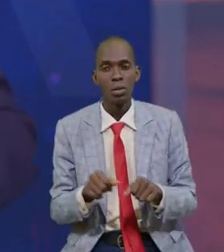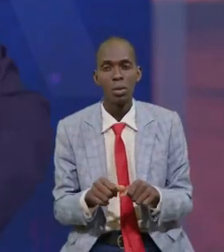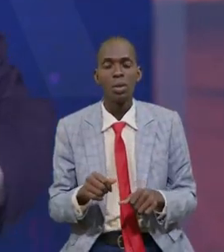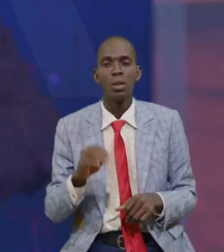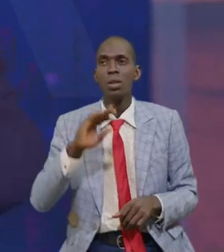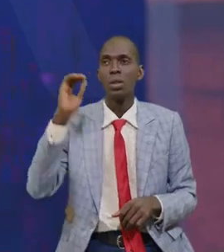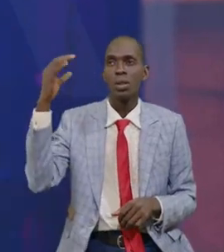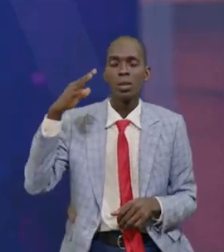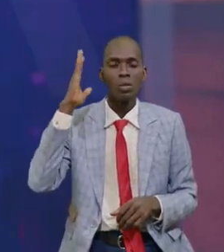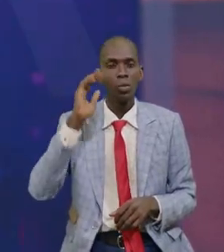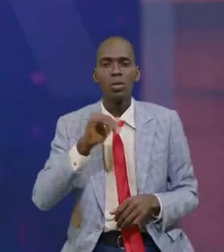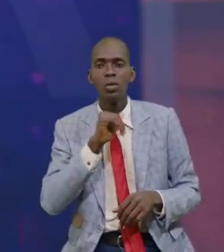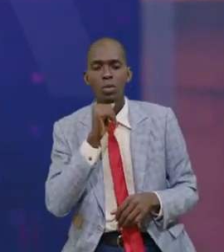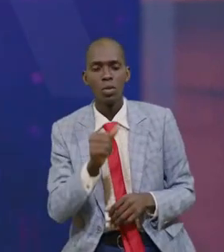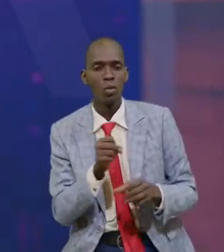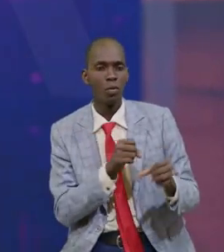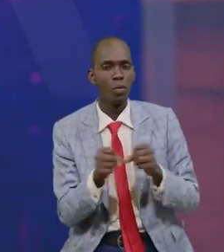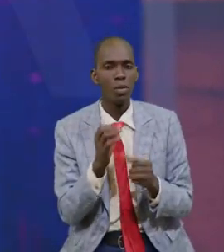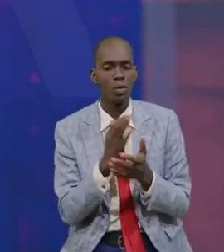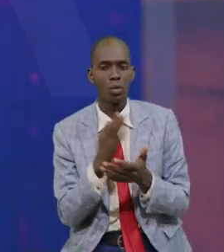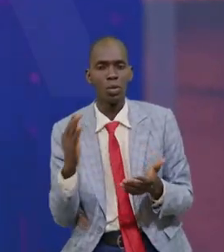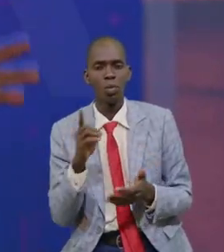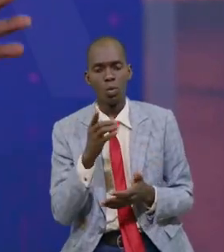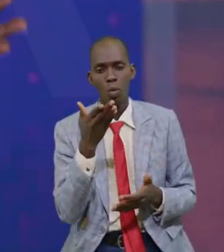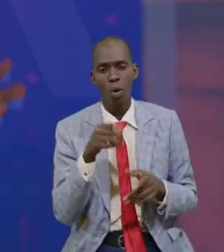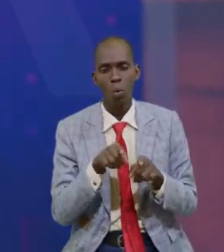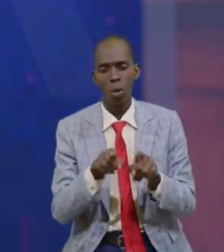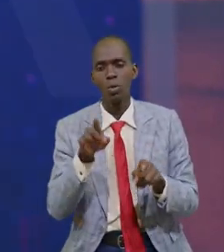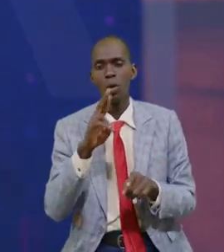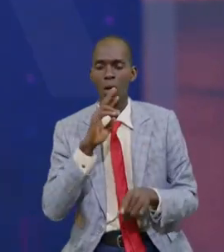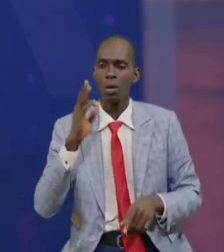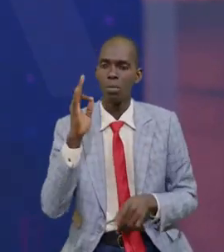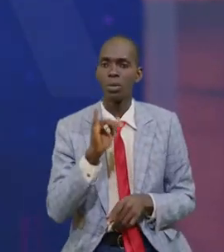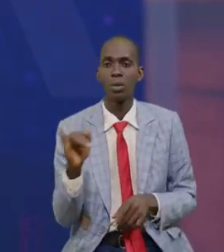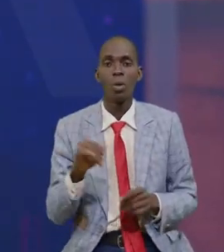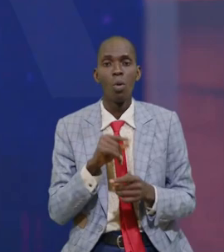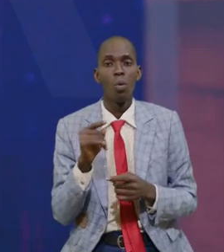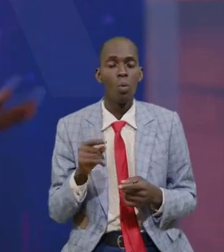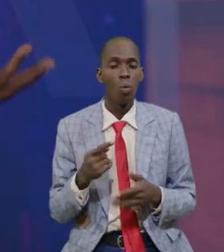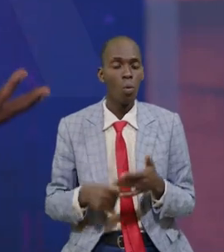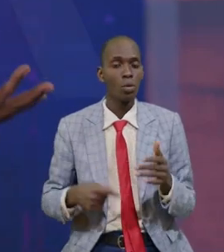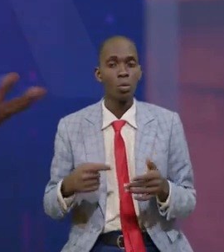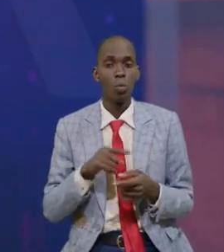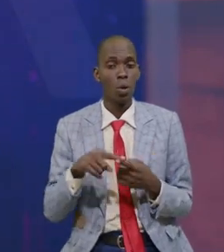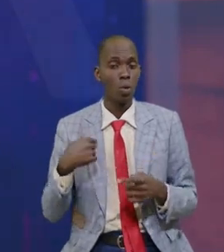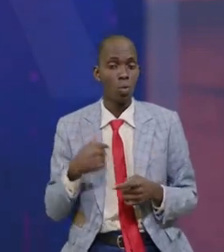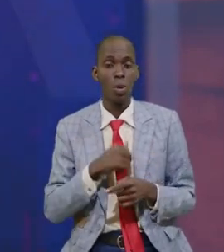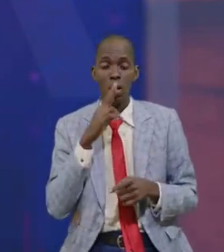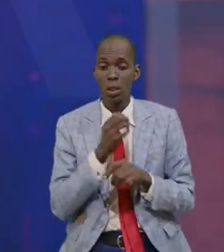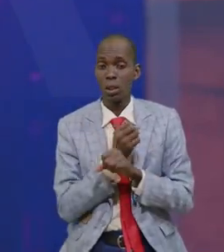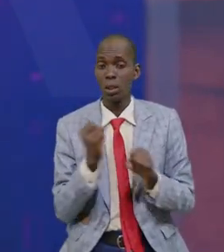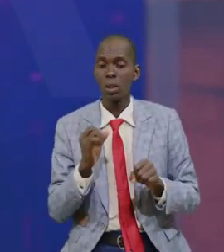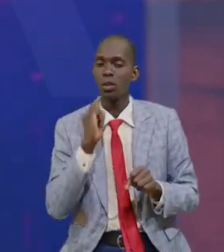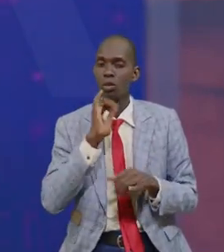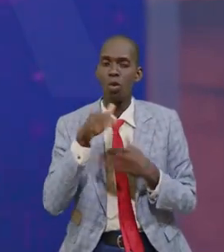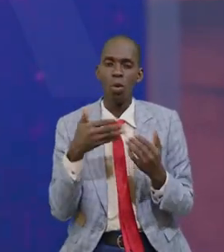will not knock somebody there where you're preaching. When we're saved, it's all by grace. And when we're